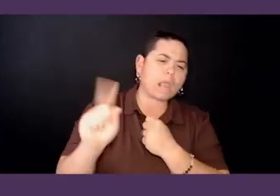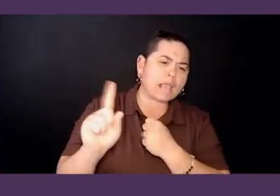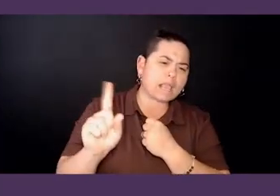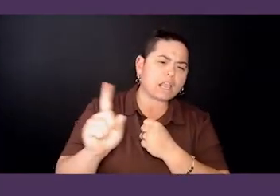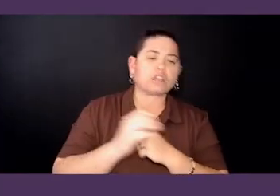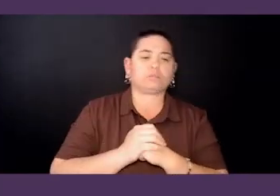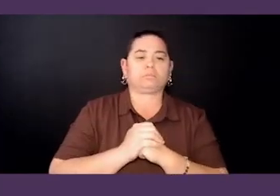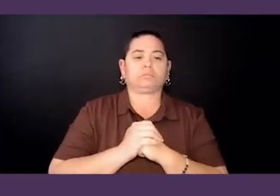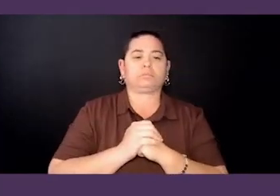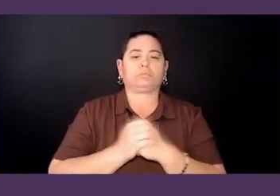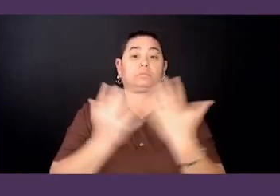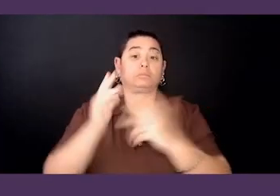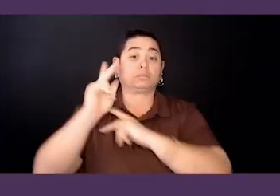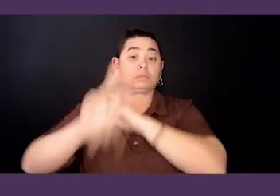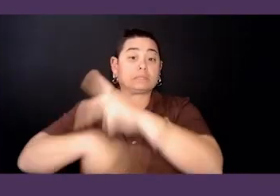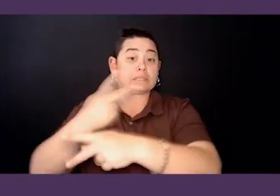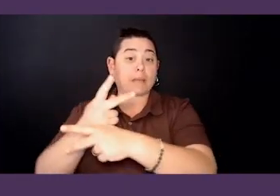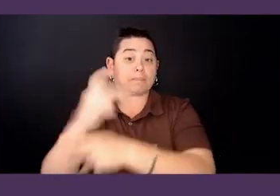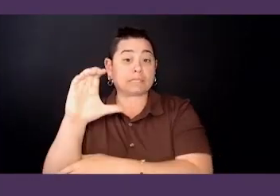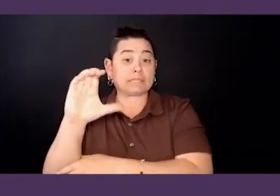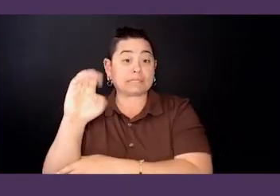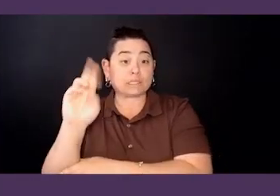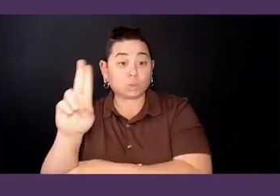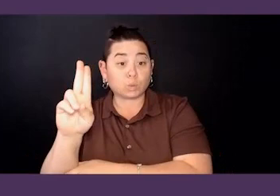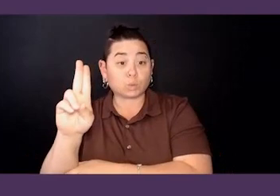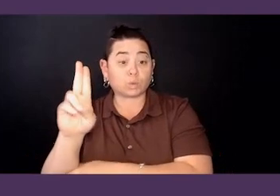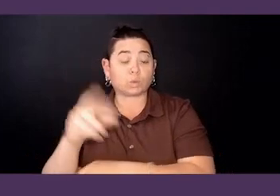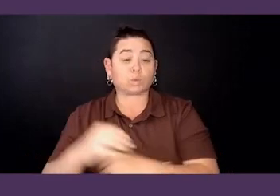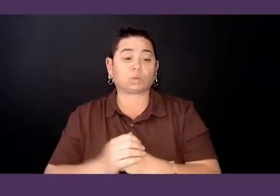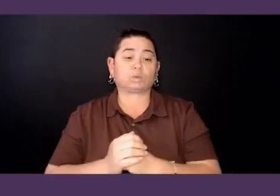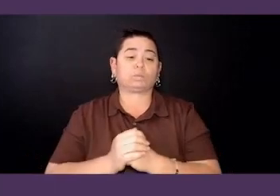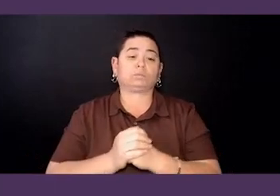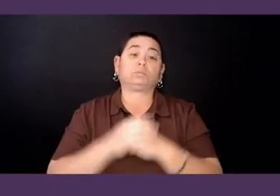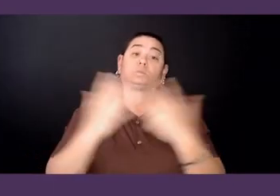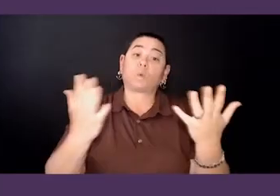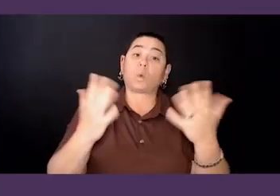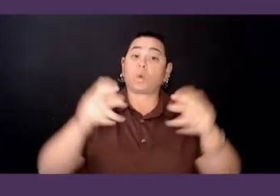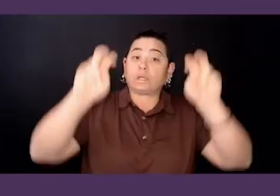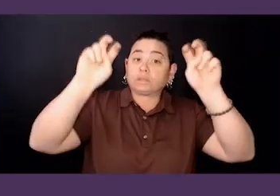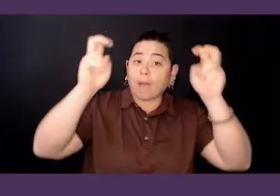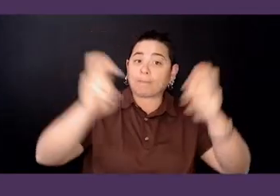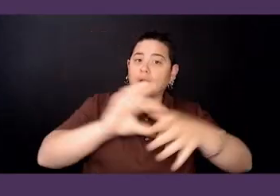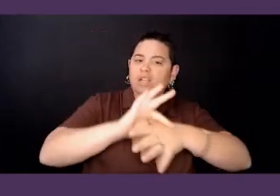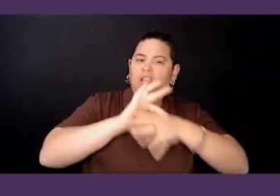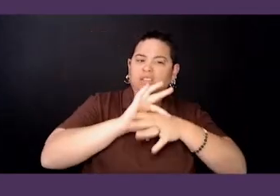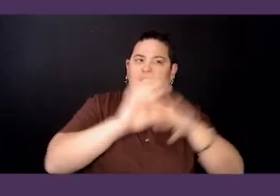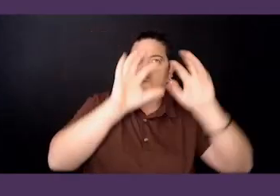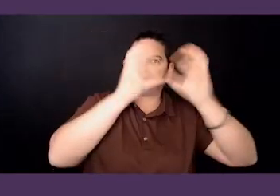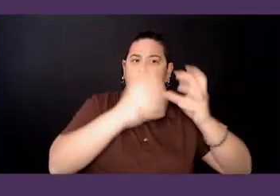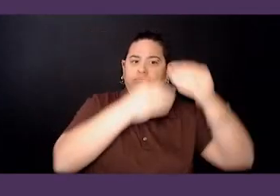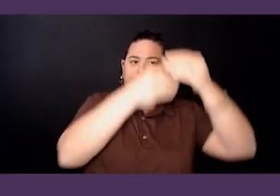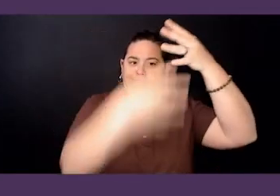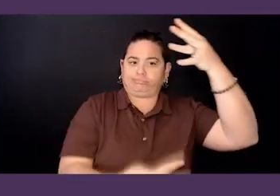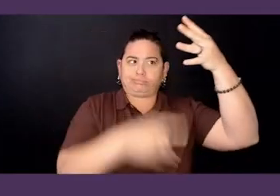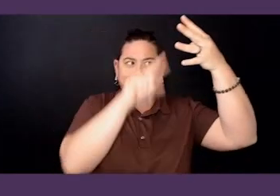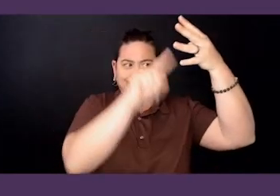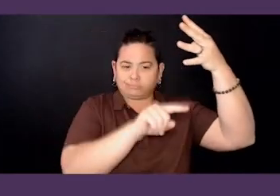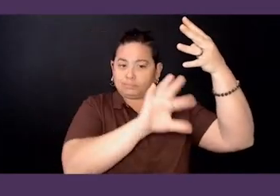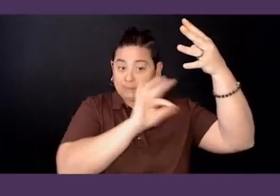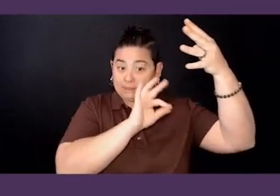workshop location, the type of CEU, and a list of content